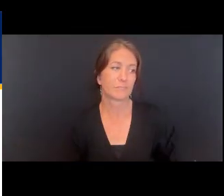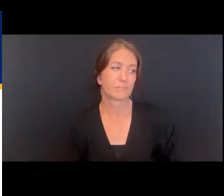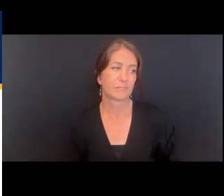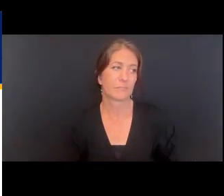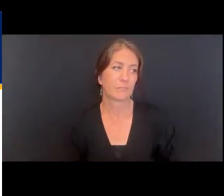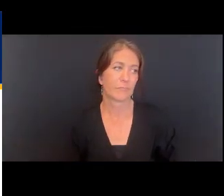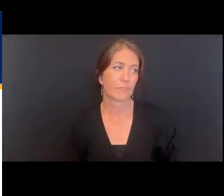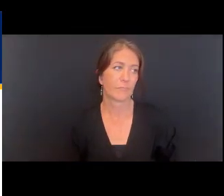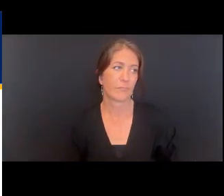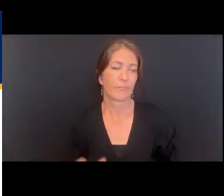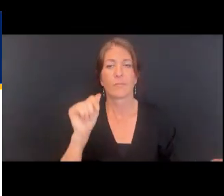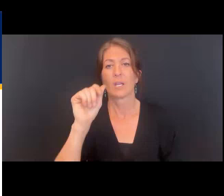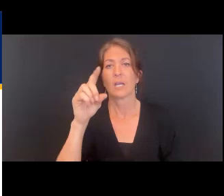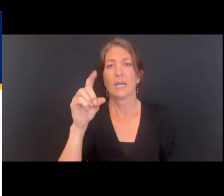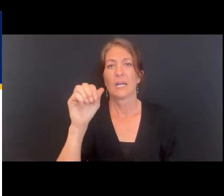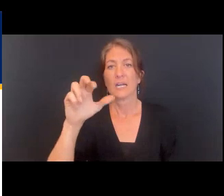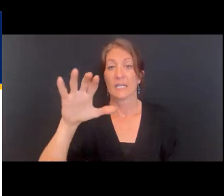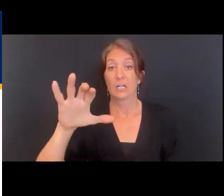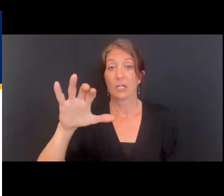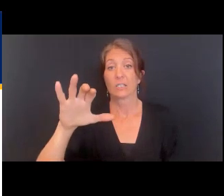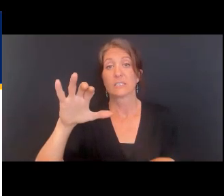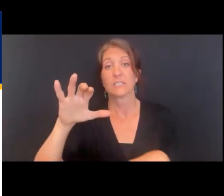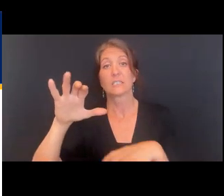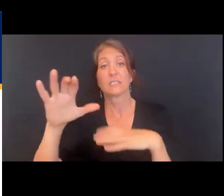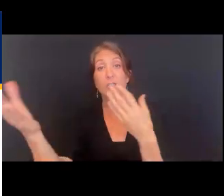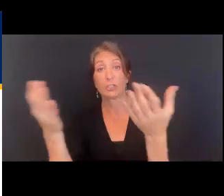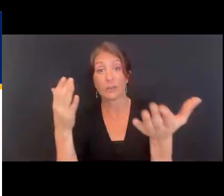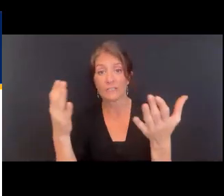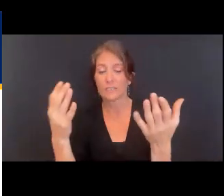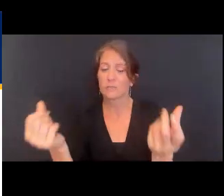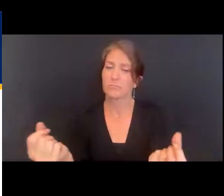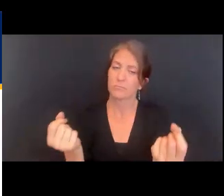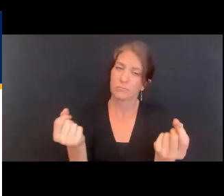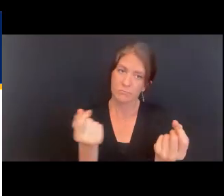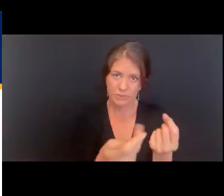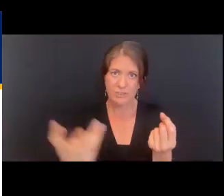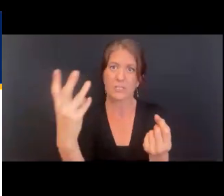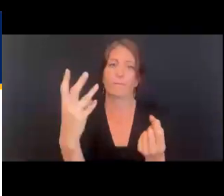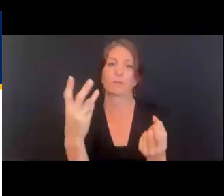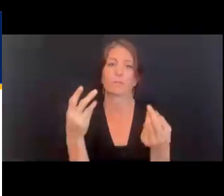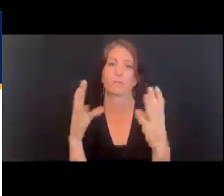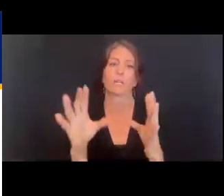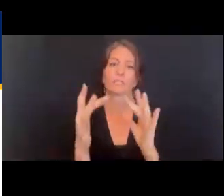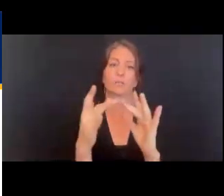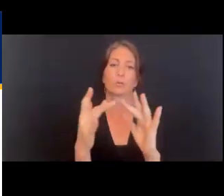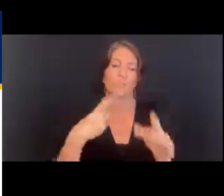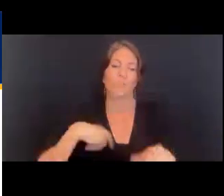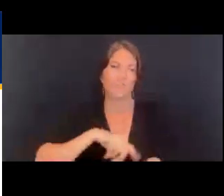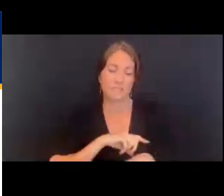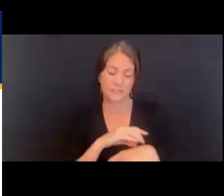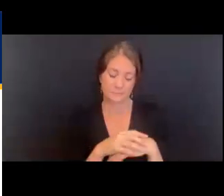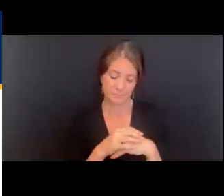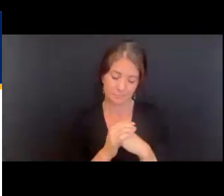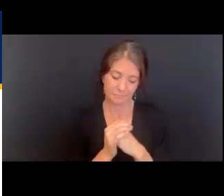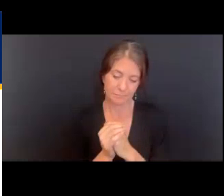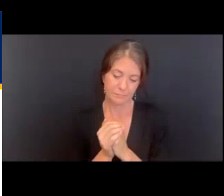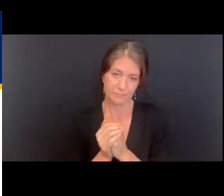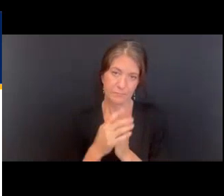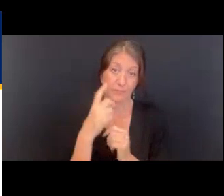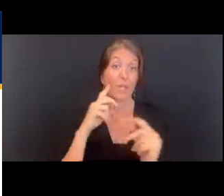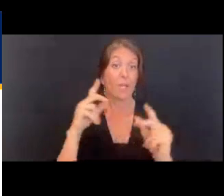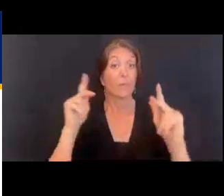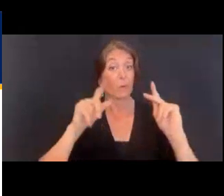So our ADR services, like I said, there's several different ways to contact us. For those that do require an